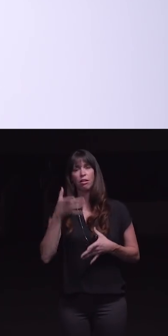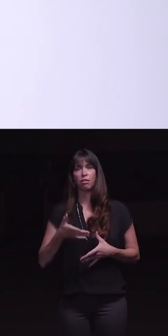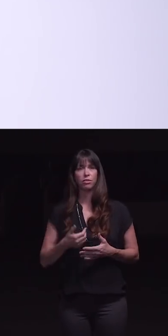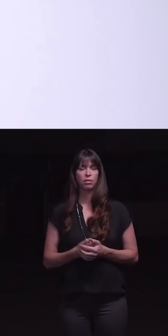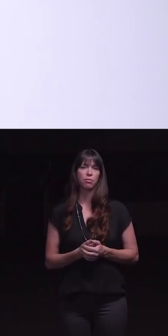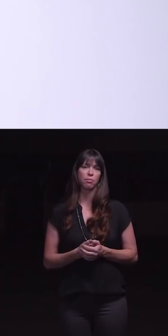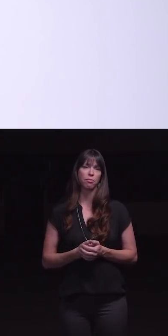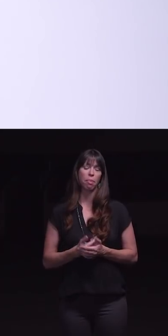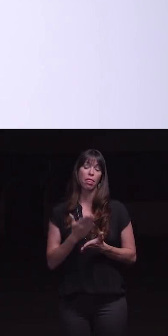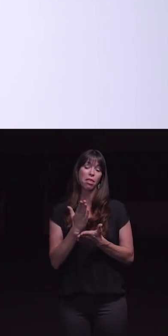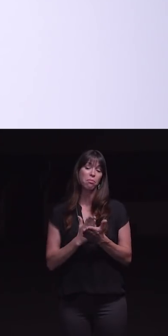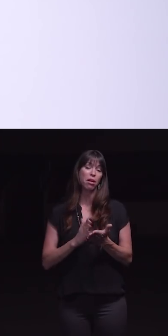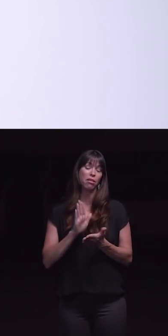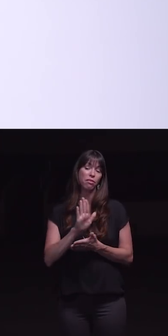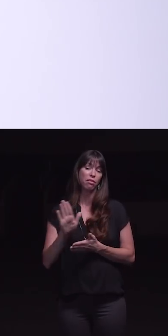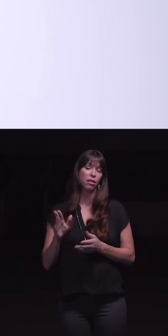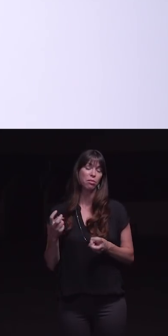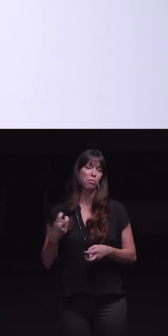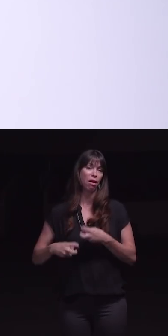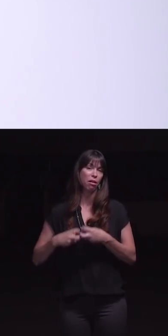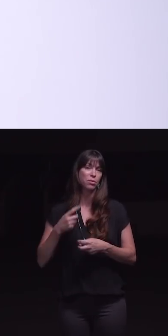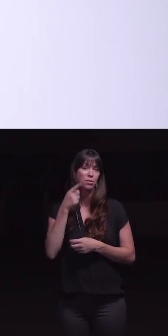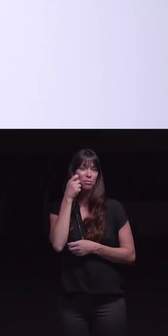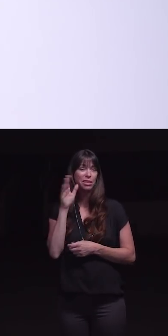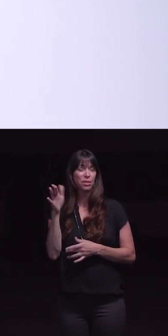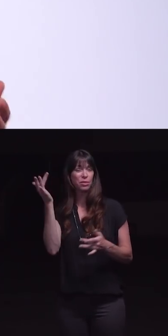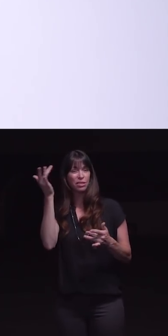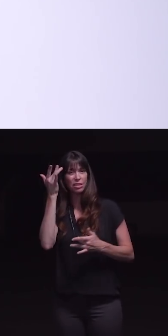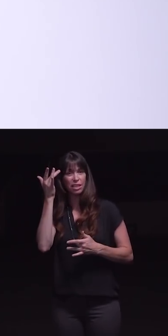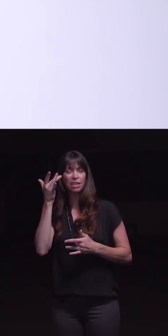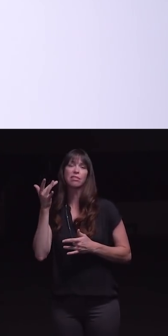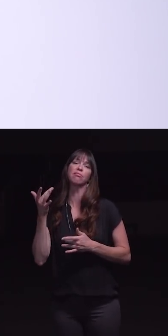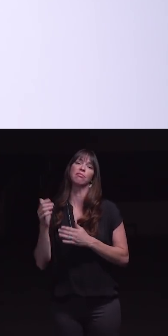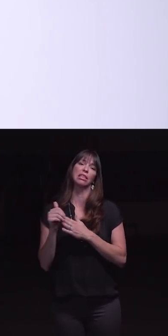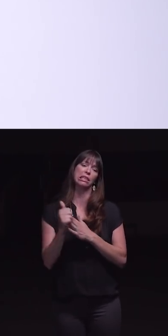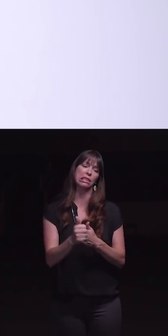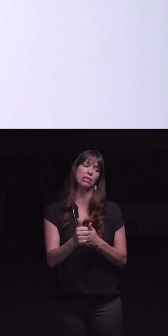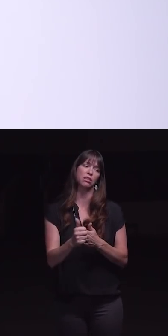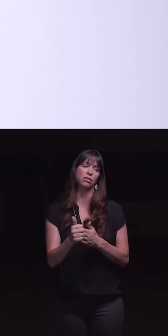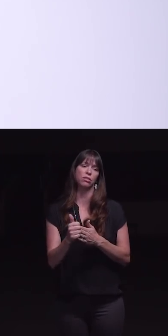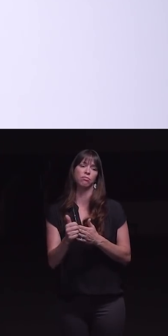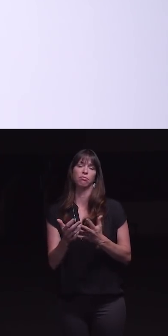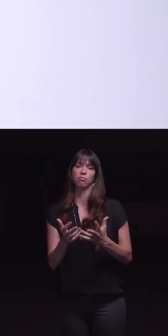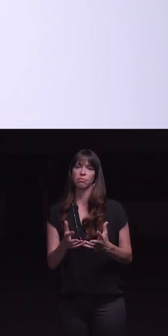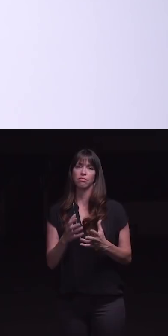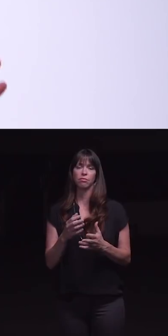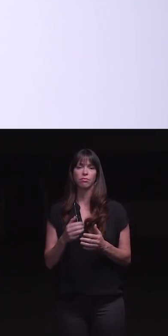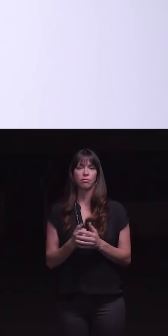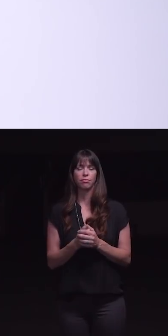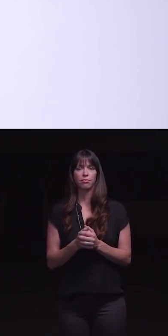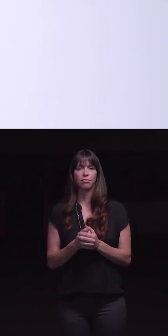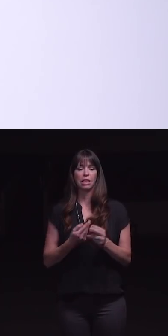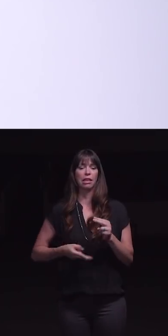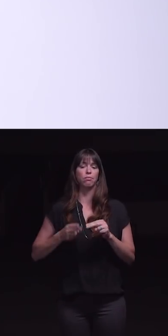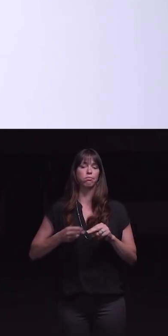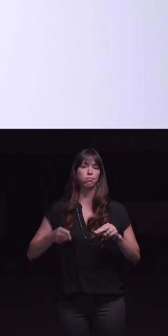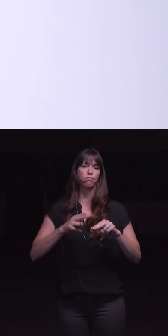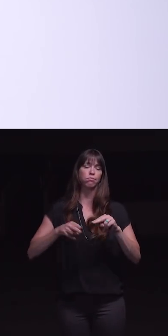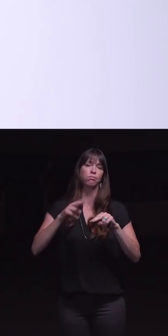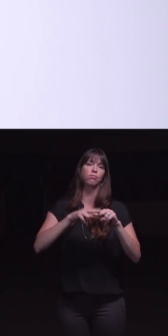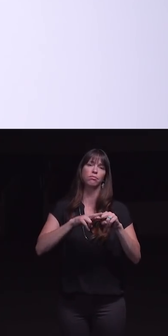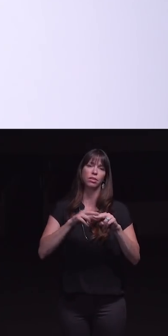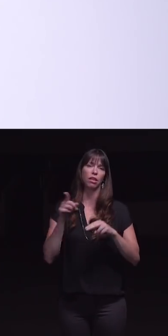And part of the problem was because of the sickness, it led to severe obesity. She was miserable all the